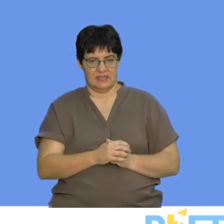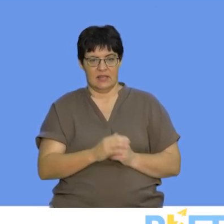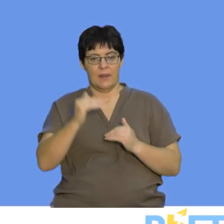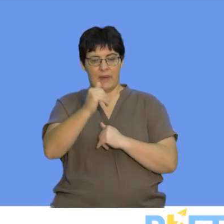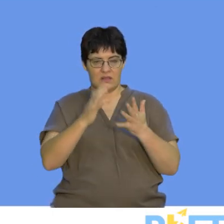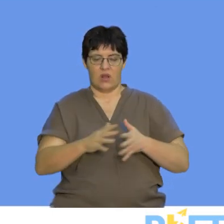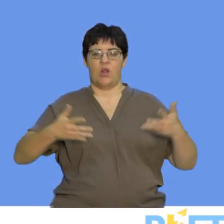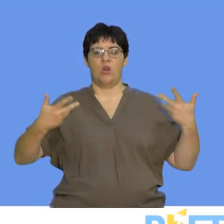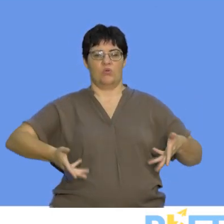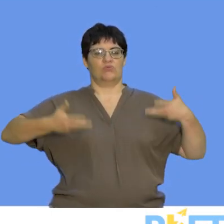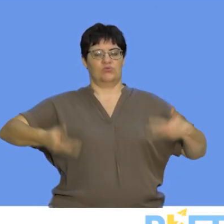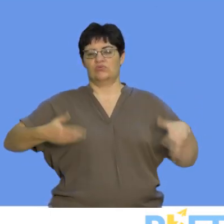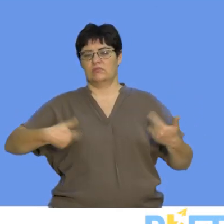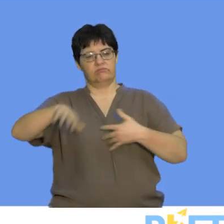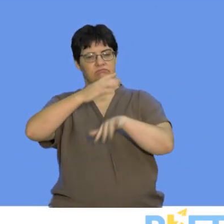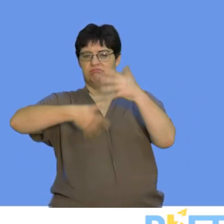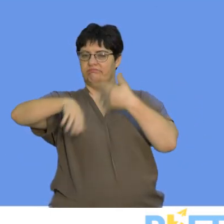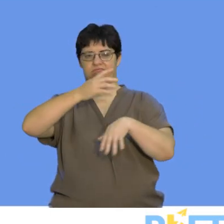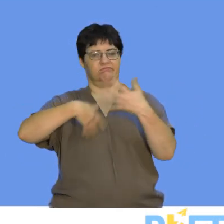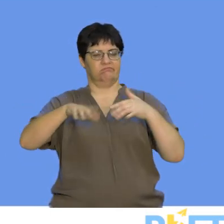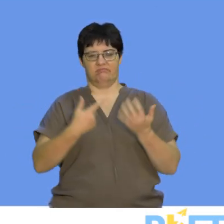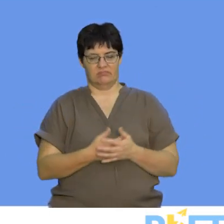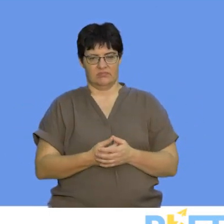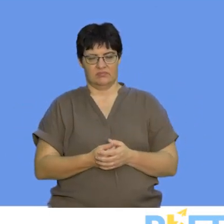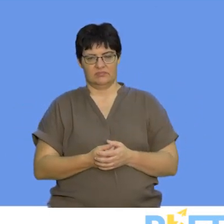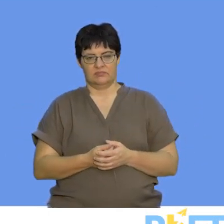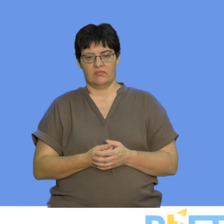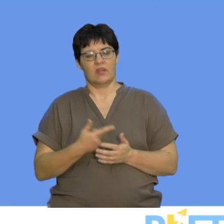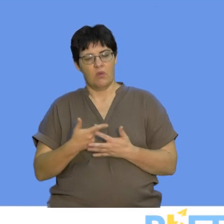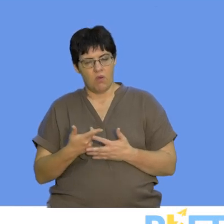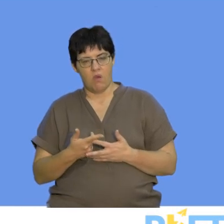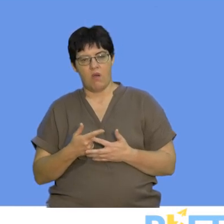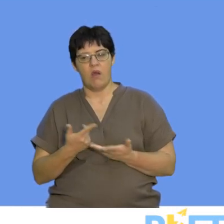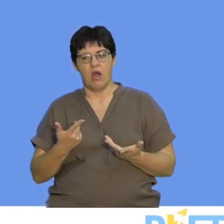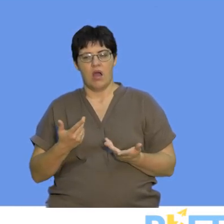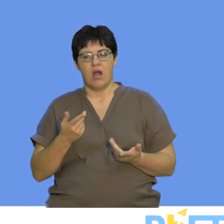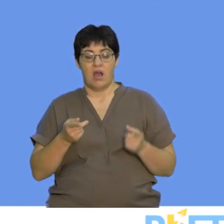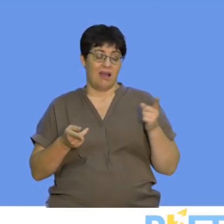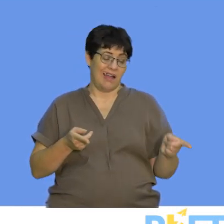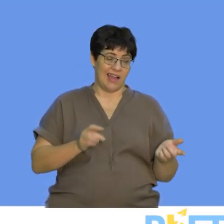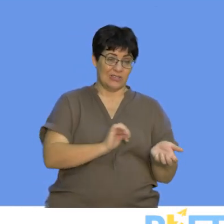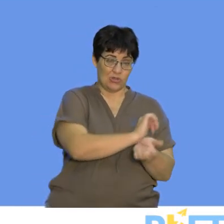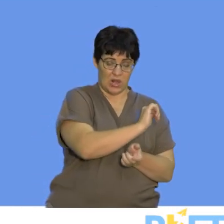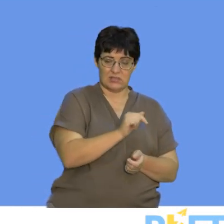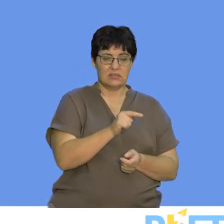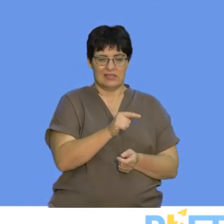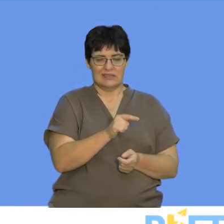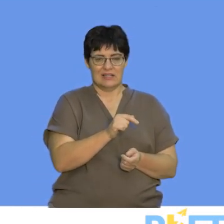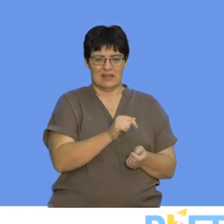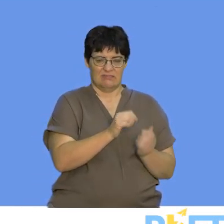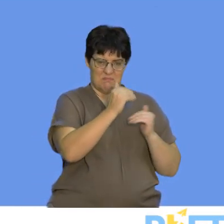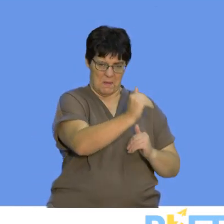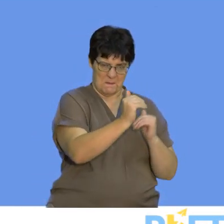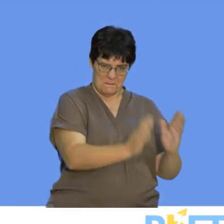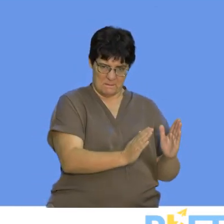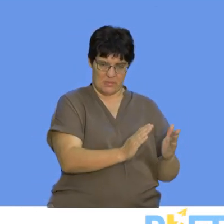very loose, and the movement is more, is to a greater extent compared to the other two forms of matter, which is